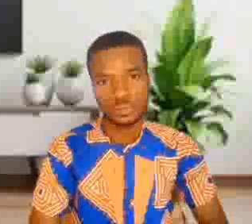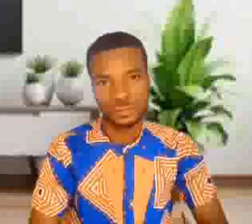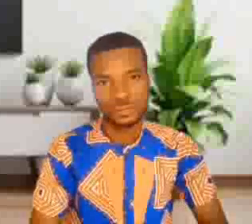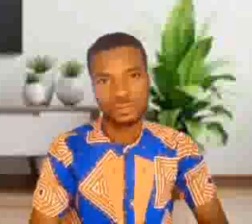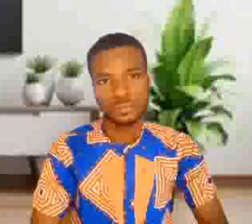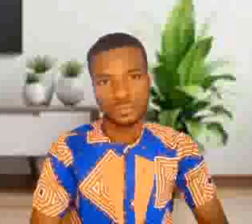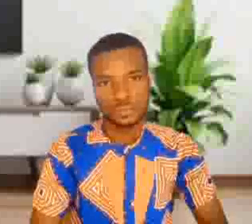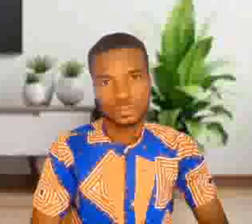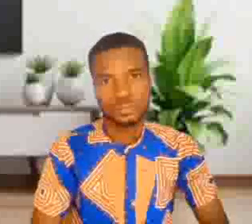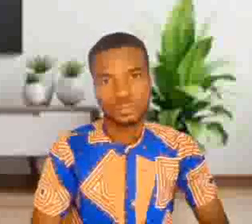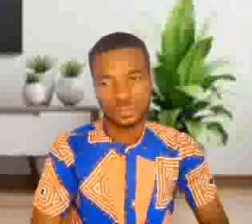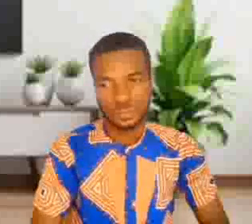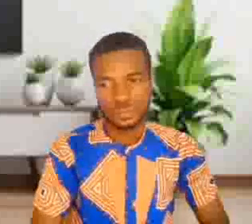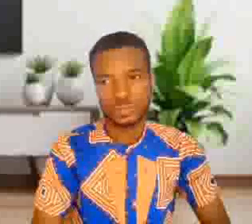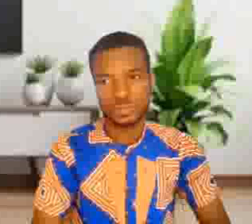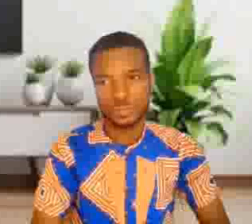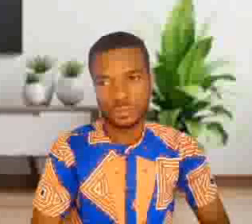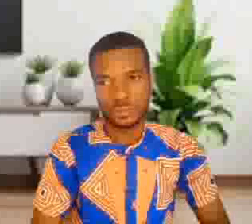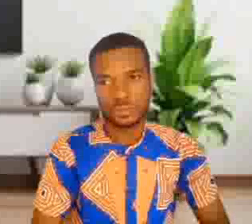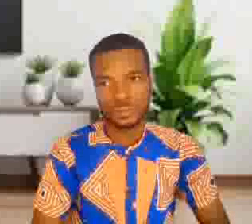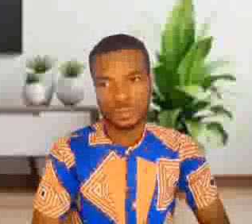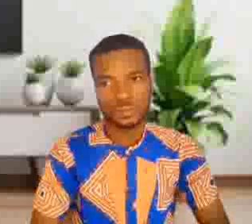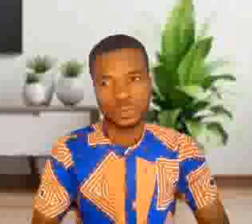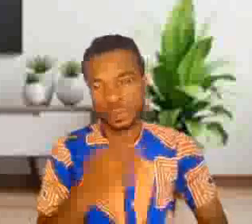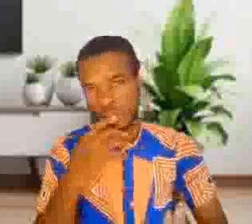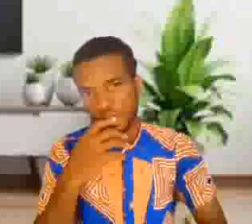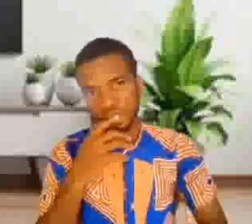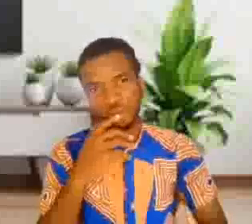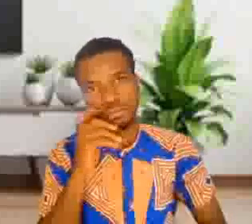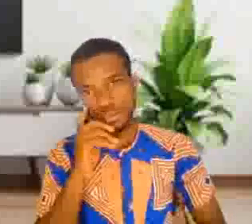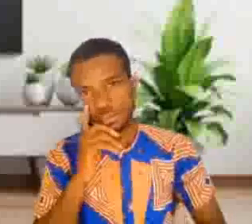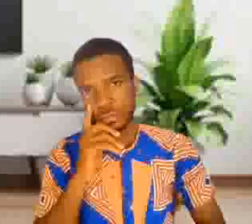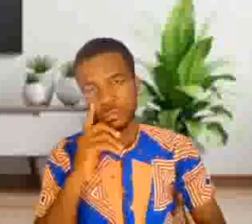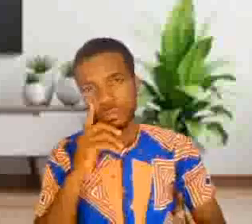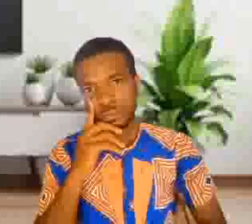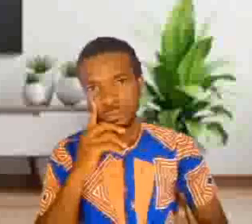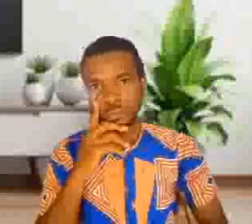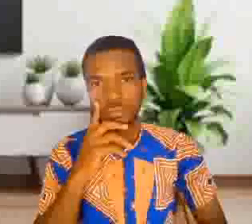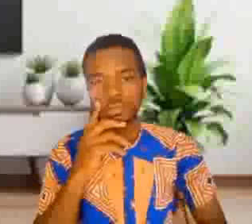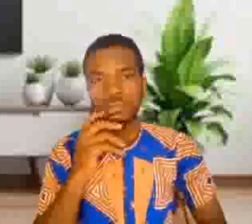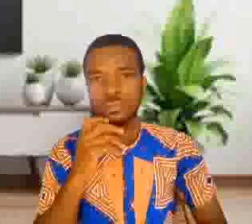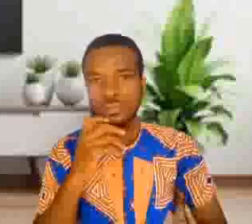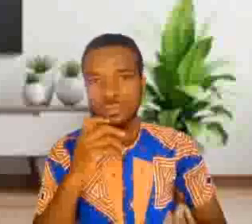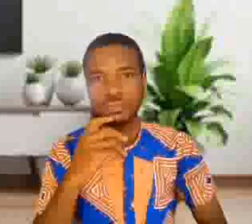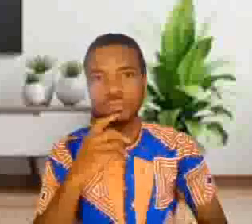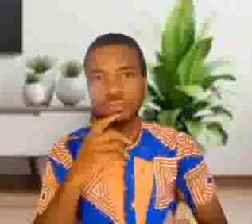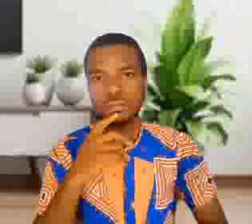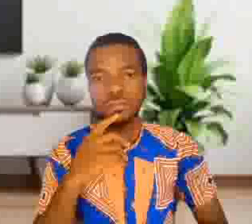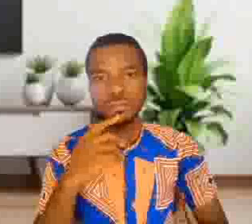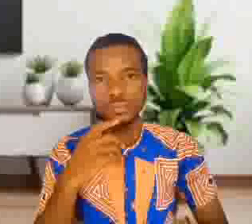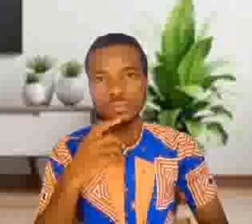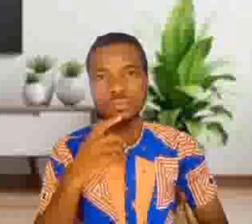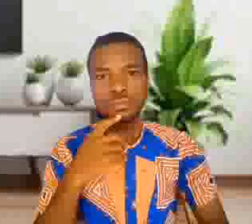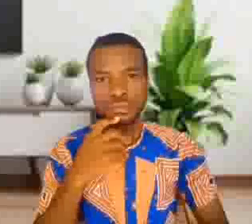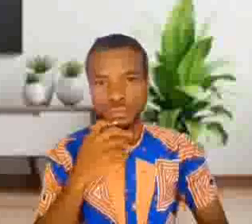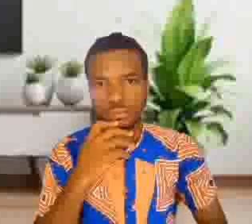replenishing, subduing, multiplying. Those are administrative procedures. And that will not be our